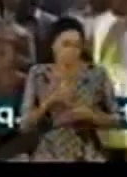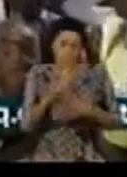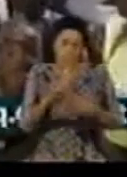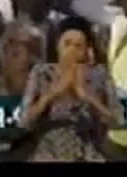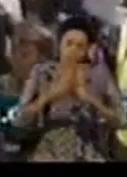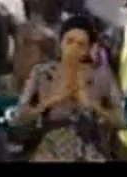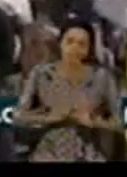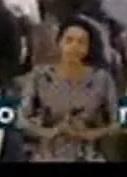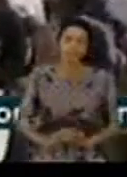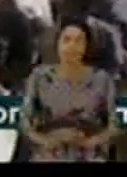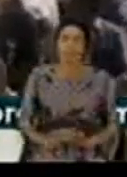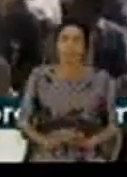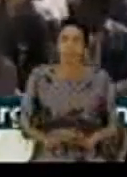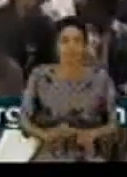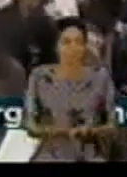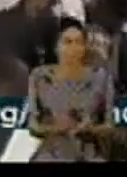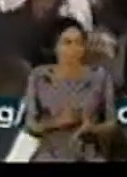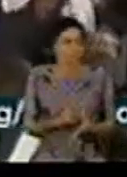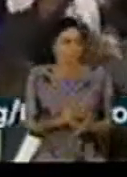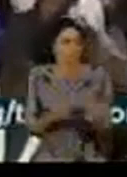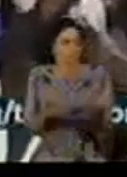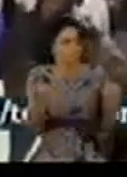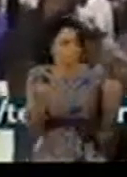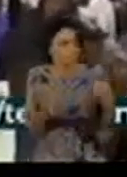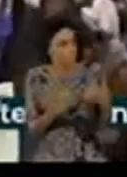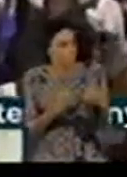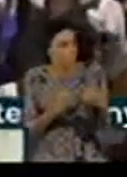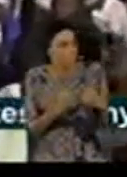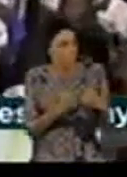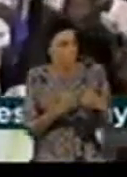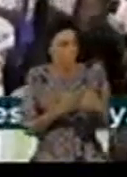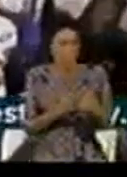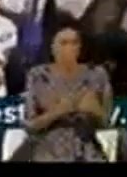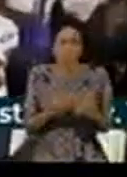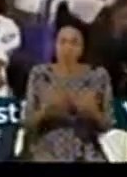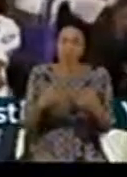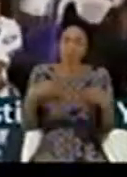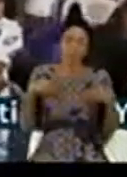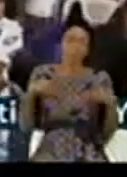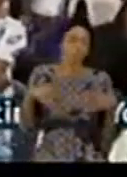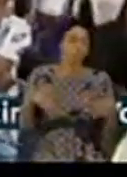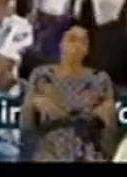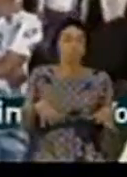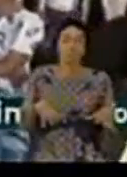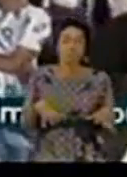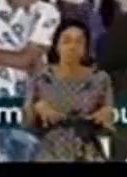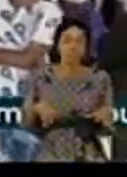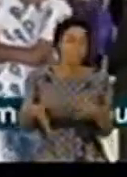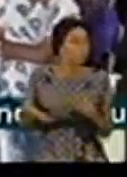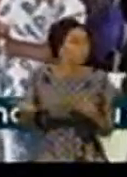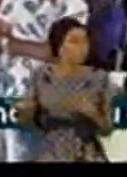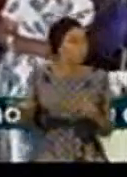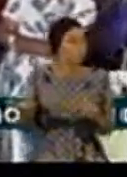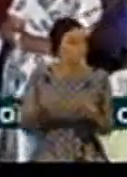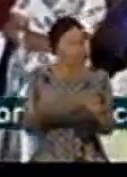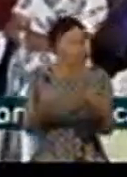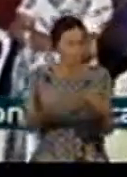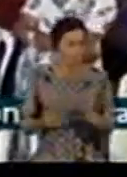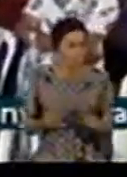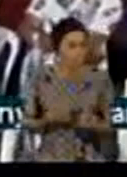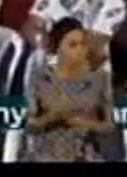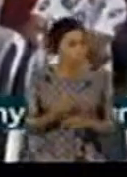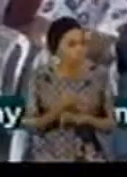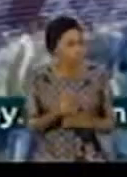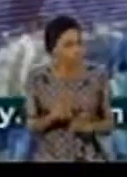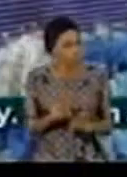for you. If you are receiving, don't move now. You are receiving your miracle. Come right to my left